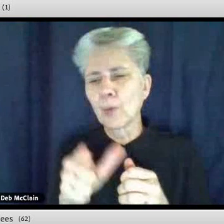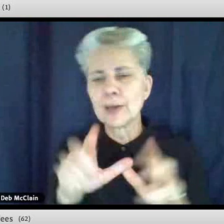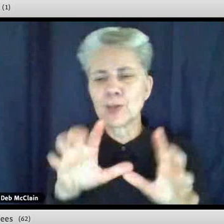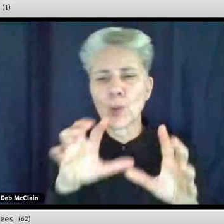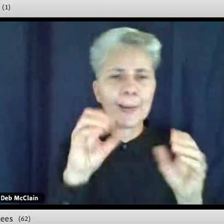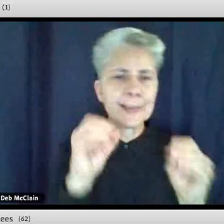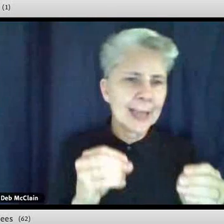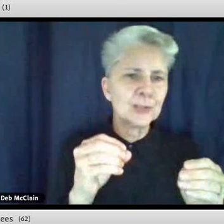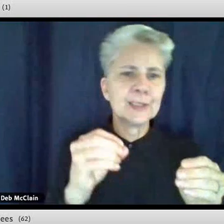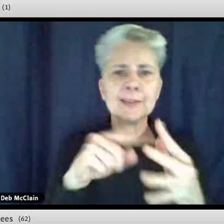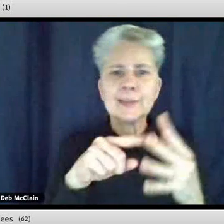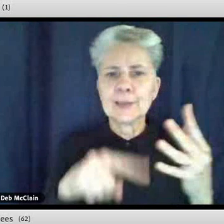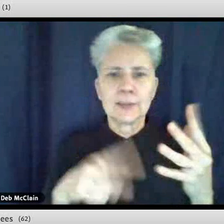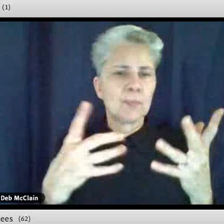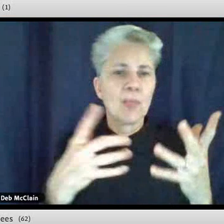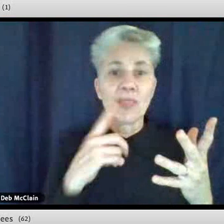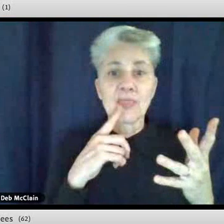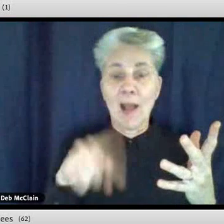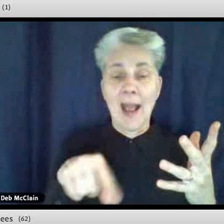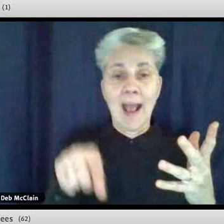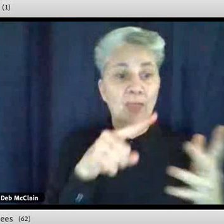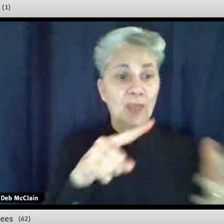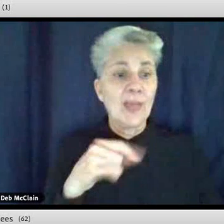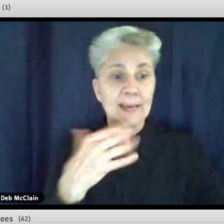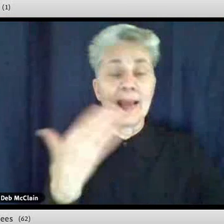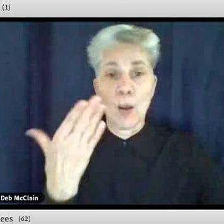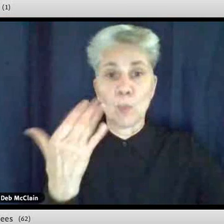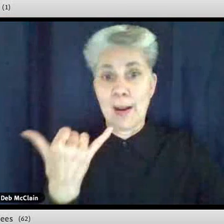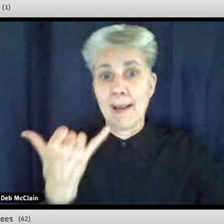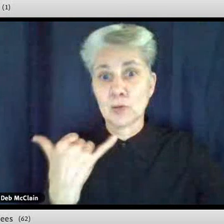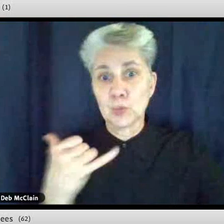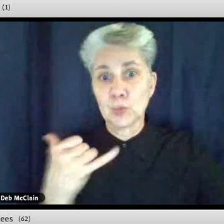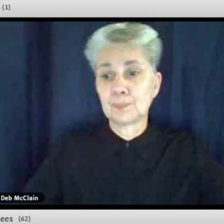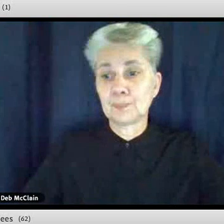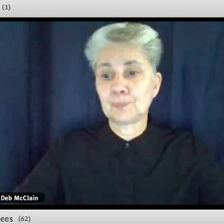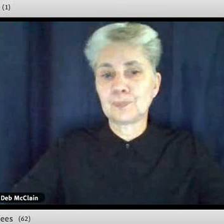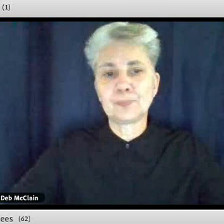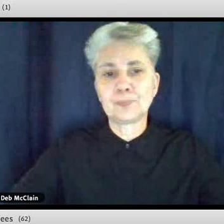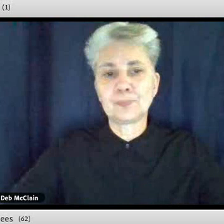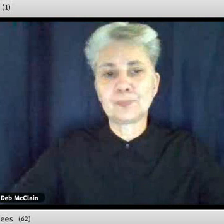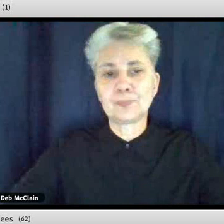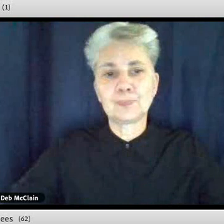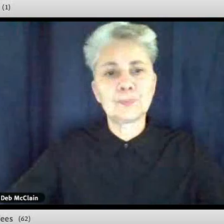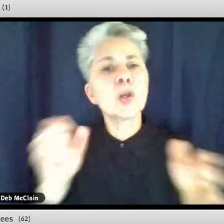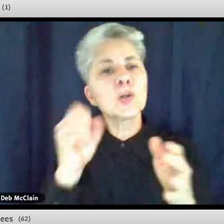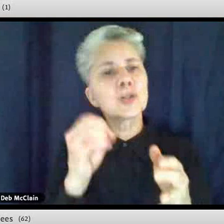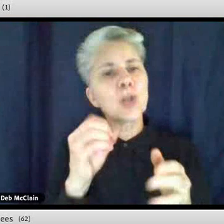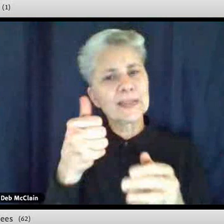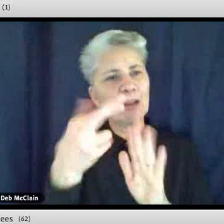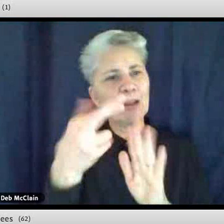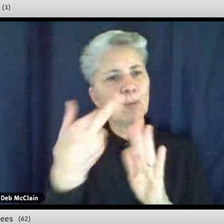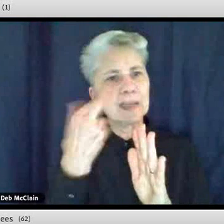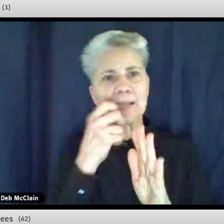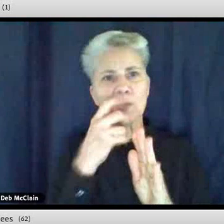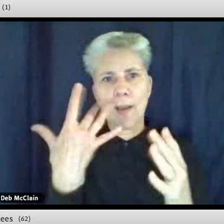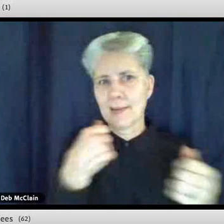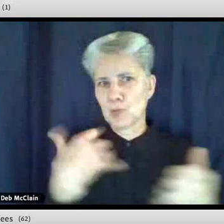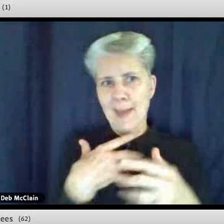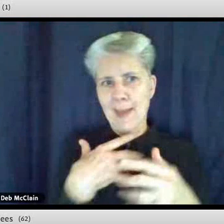out there right now in terms of libraries and organizations that are out there that can help right now